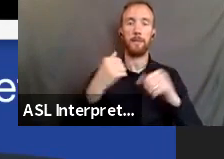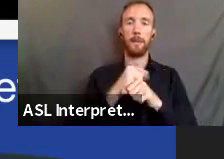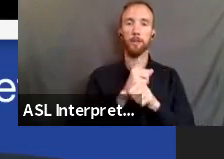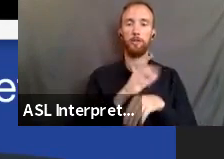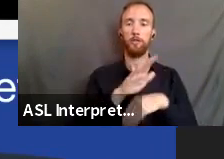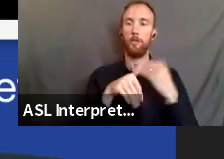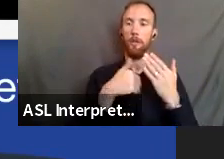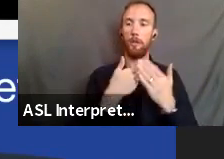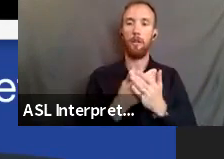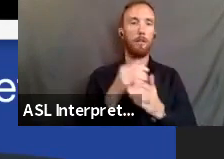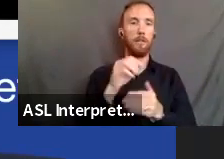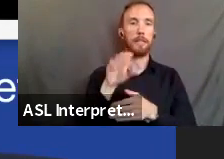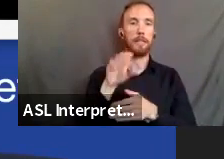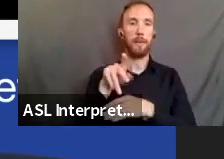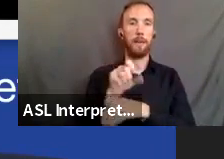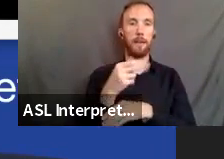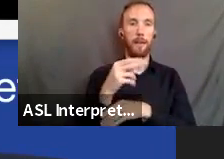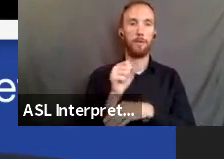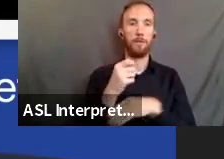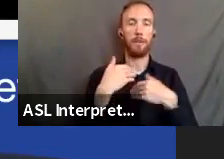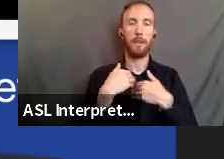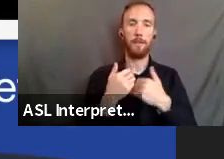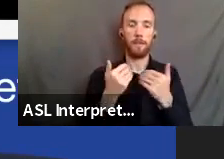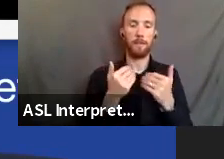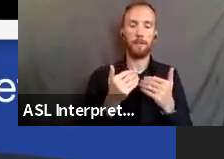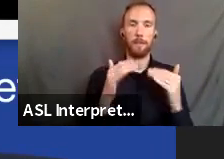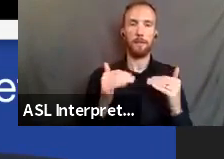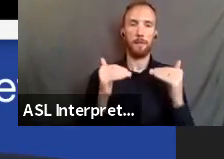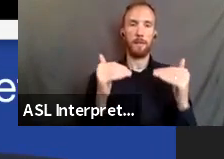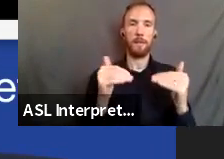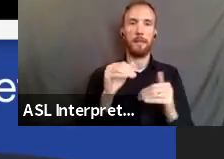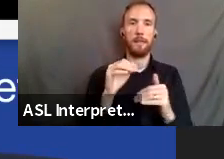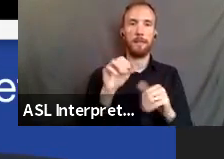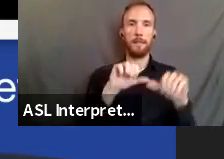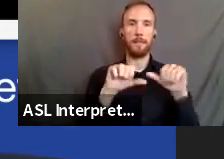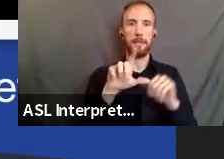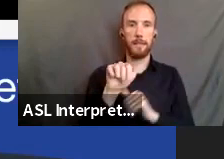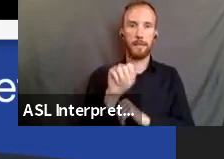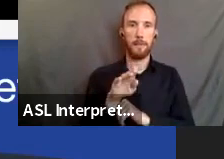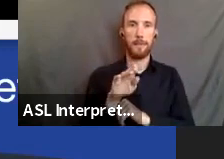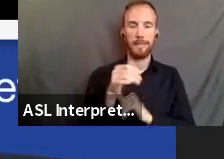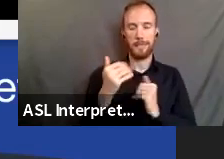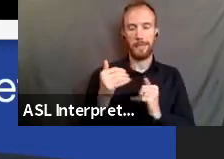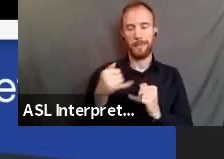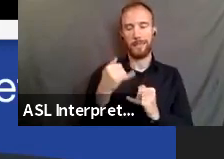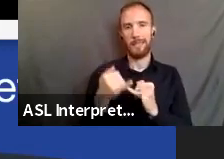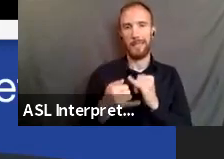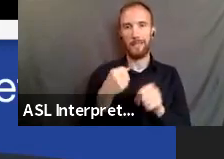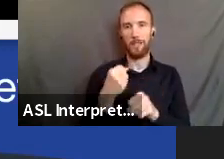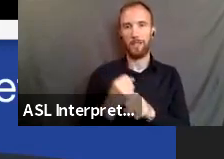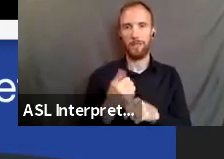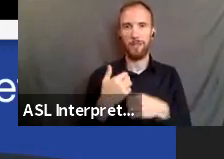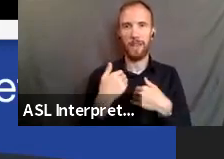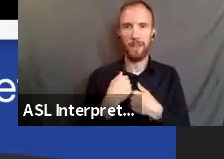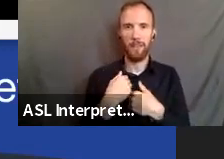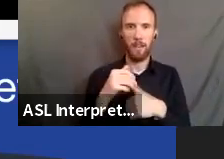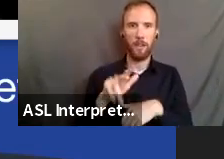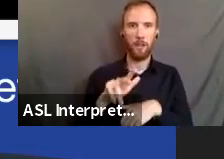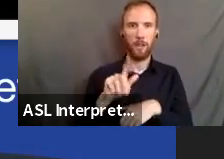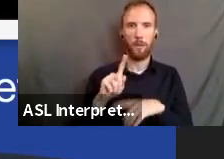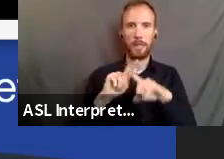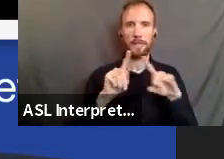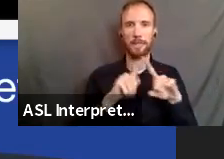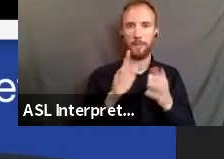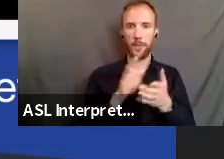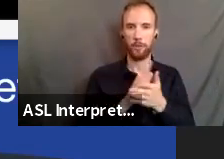science labs this year is the final year of the district's initiatives and includes the final 31 high schools the